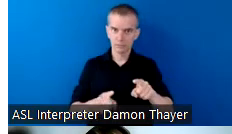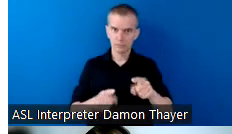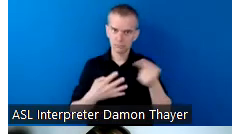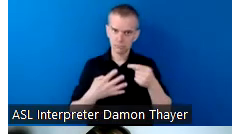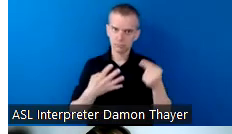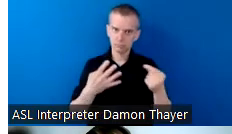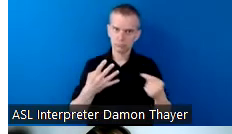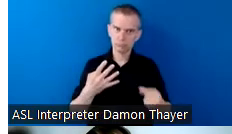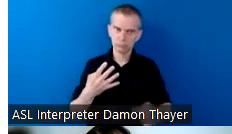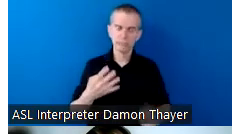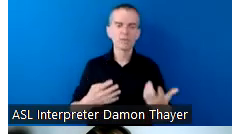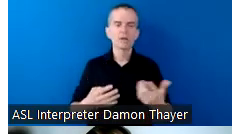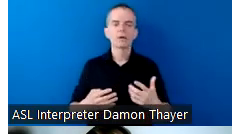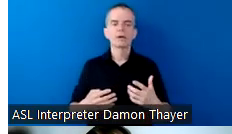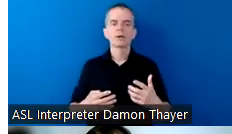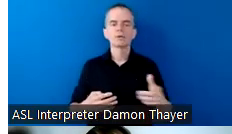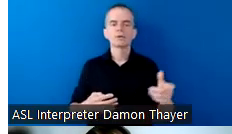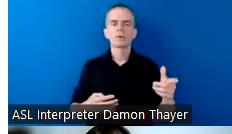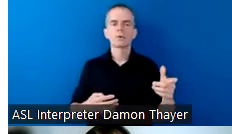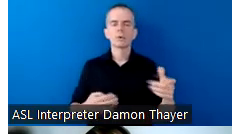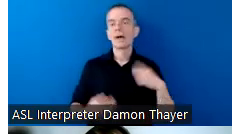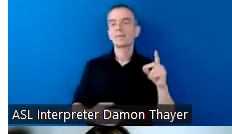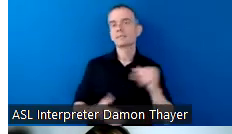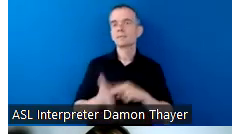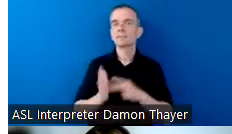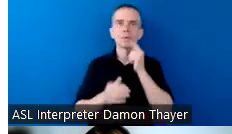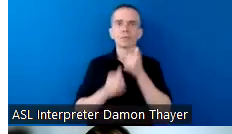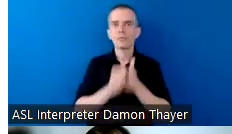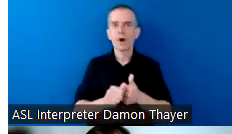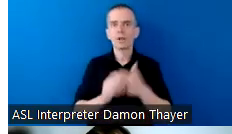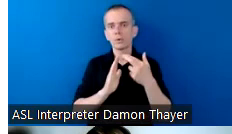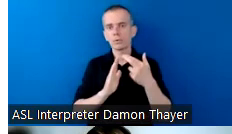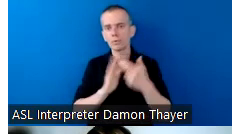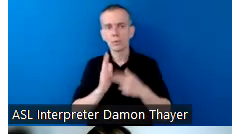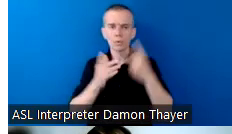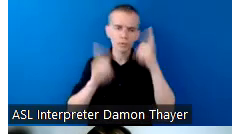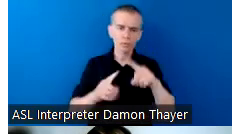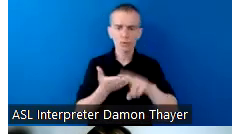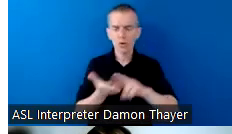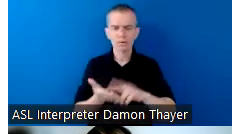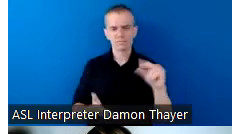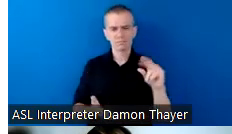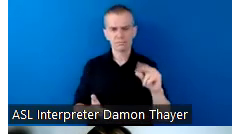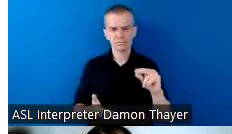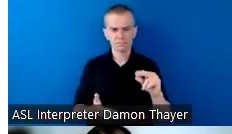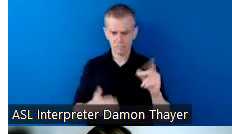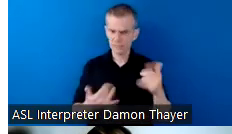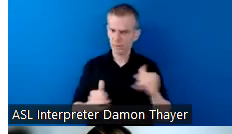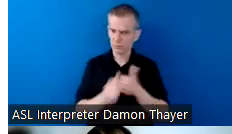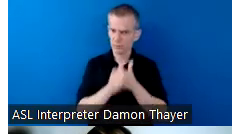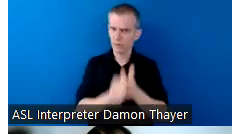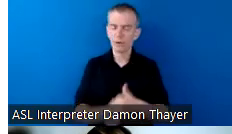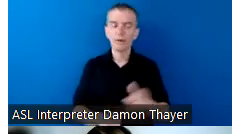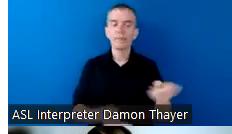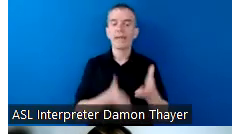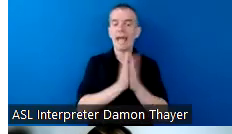disability, again, it does not exclude them from their responsibilities under that contract. If the client requested verification for 1